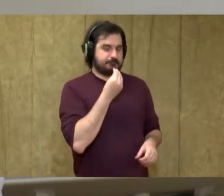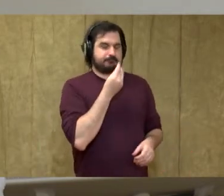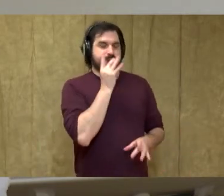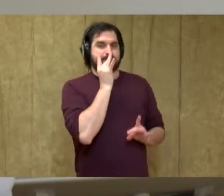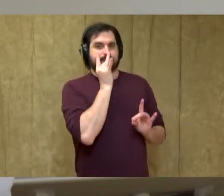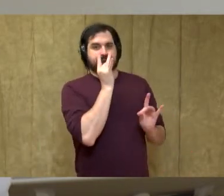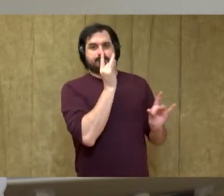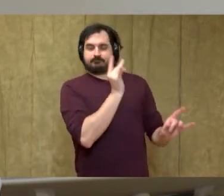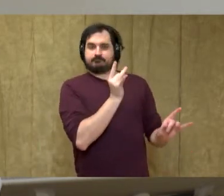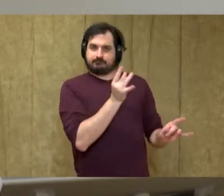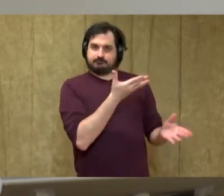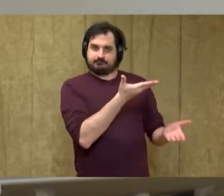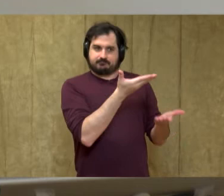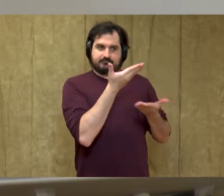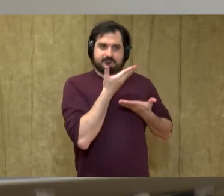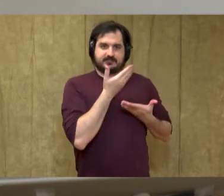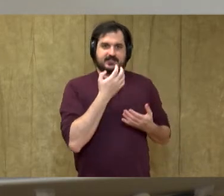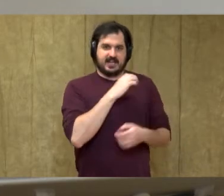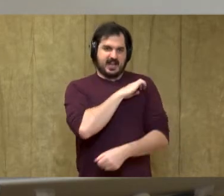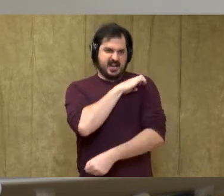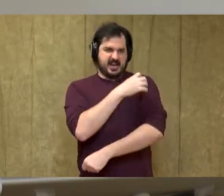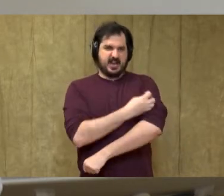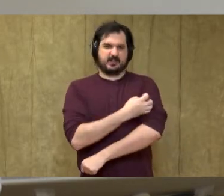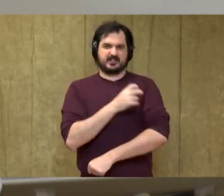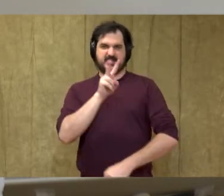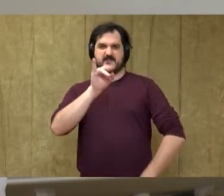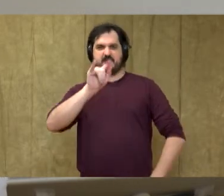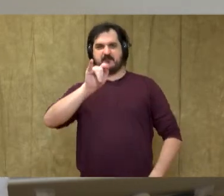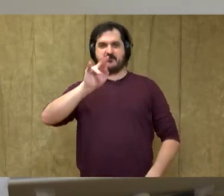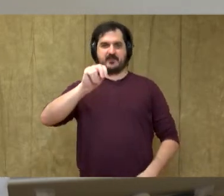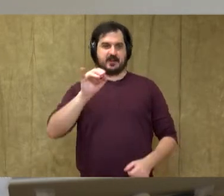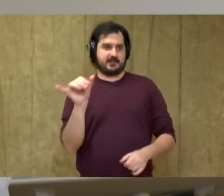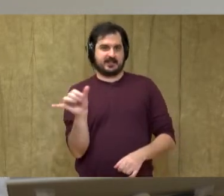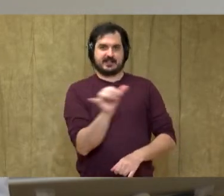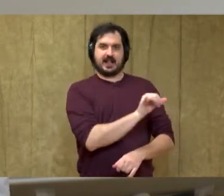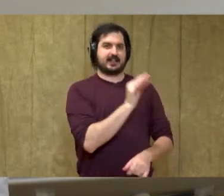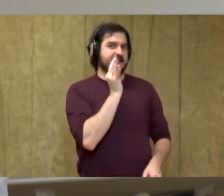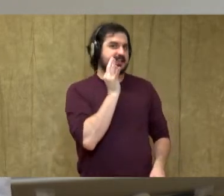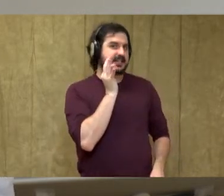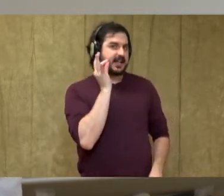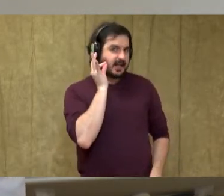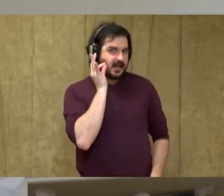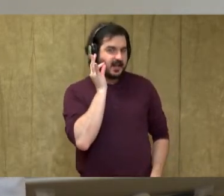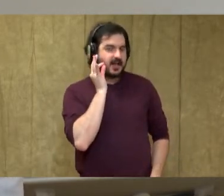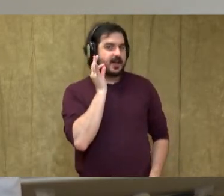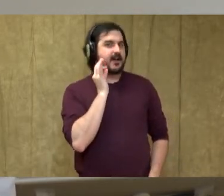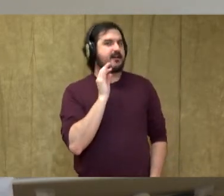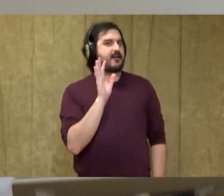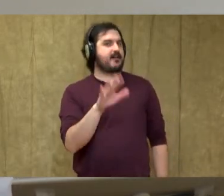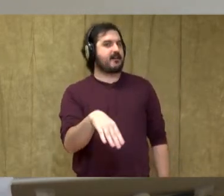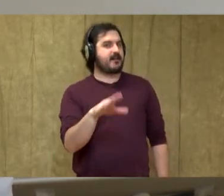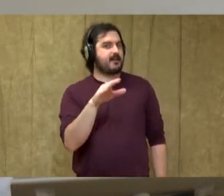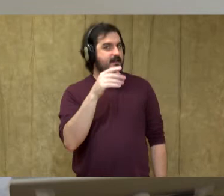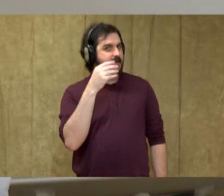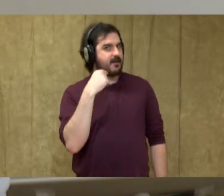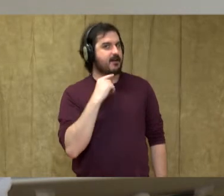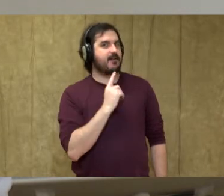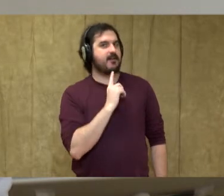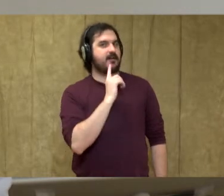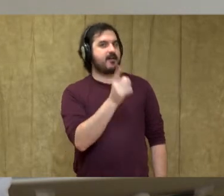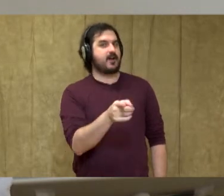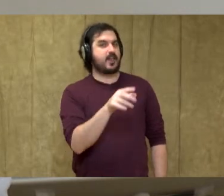with the energy and the vitamins just like it did from the Incas. I bet. You remember that title?